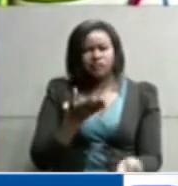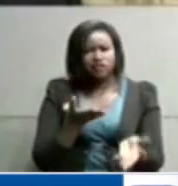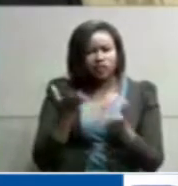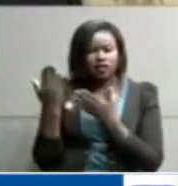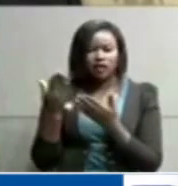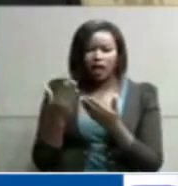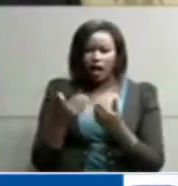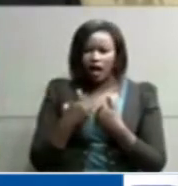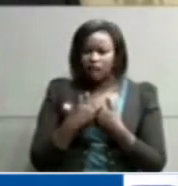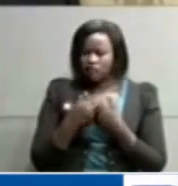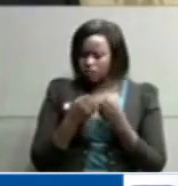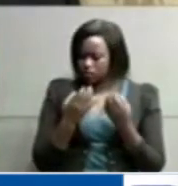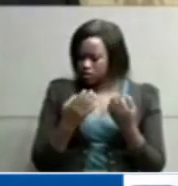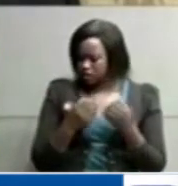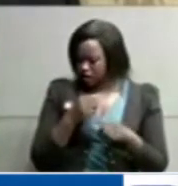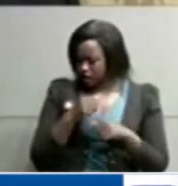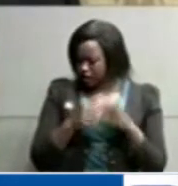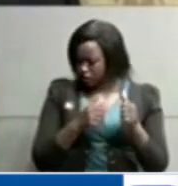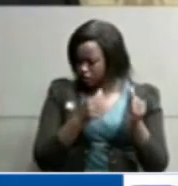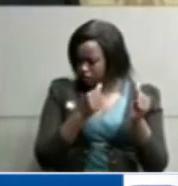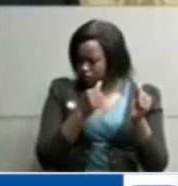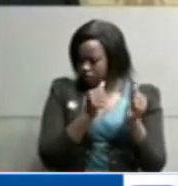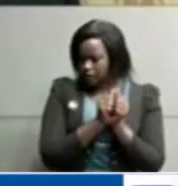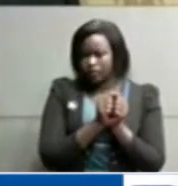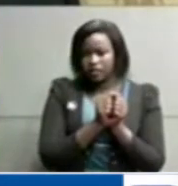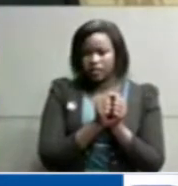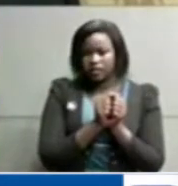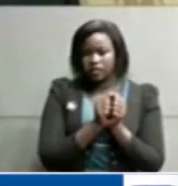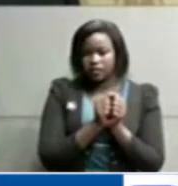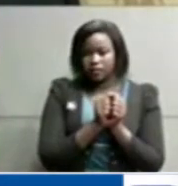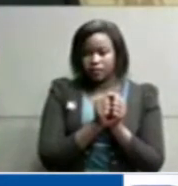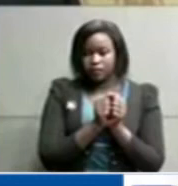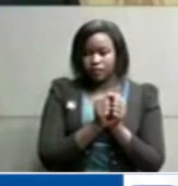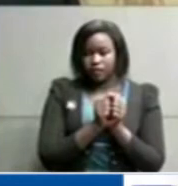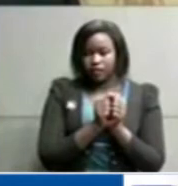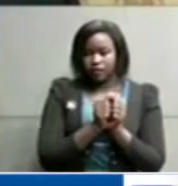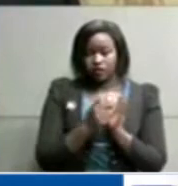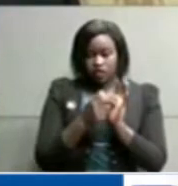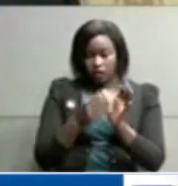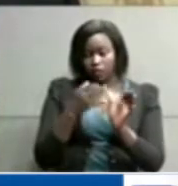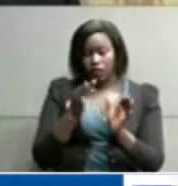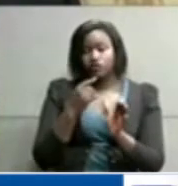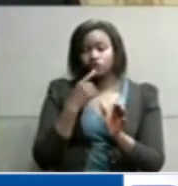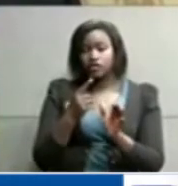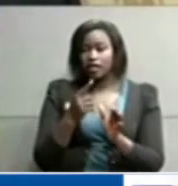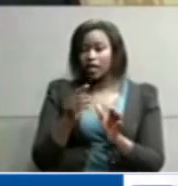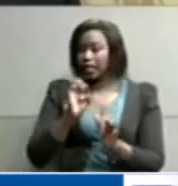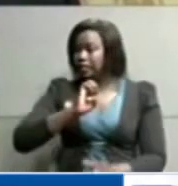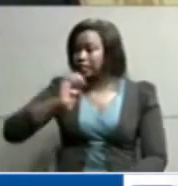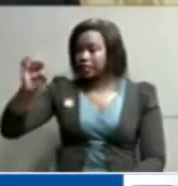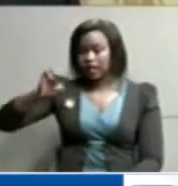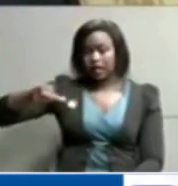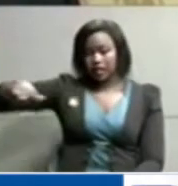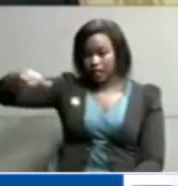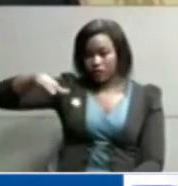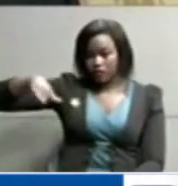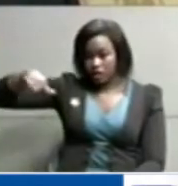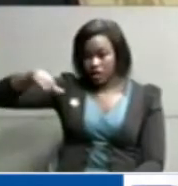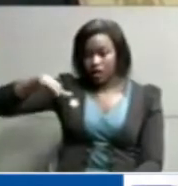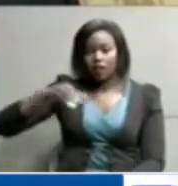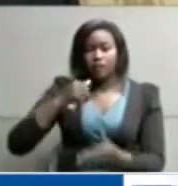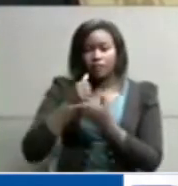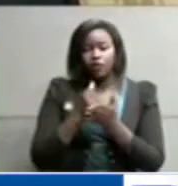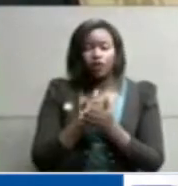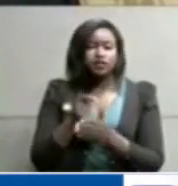They have about 10 hubs. Those Devatesos? If you say the whole eastern area. Mm-hmm. Because the